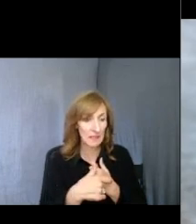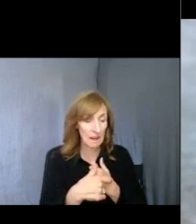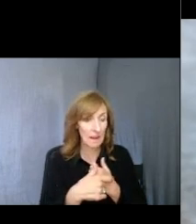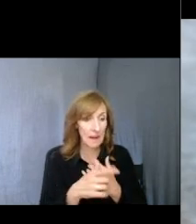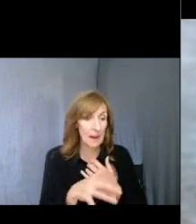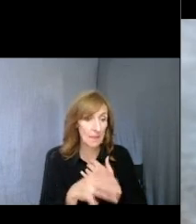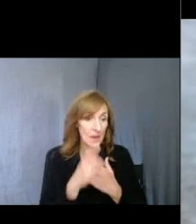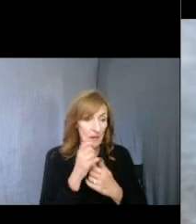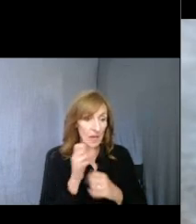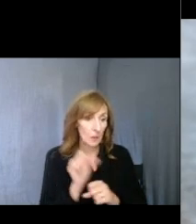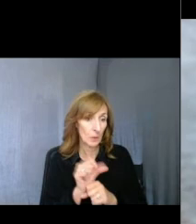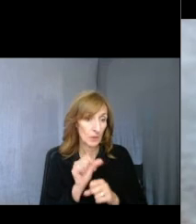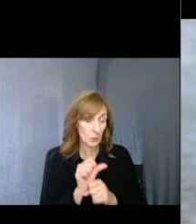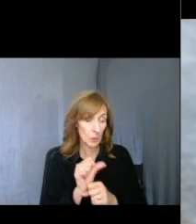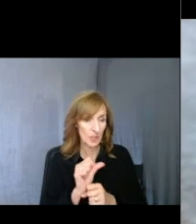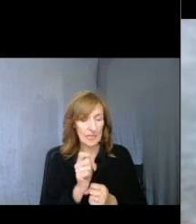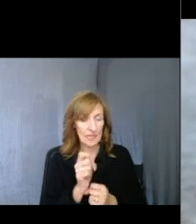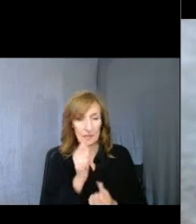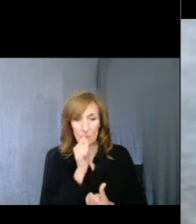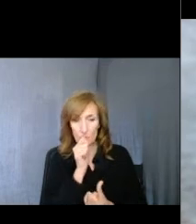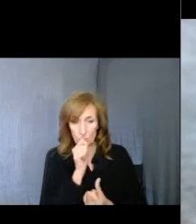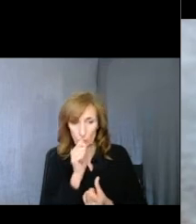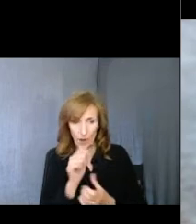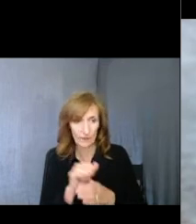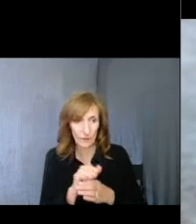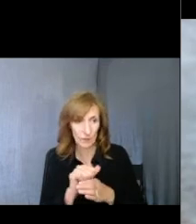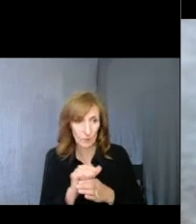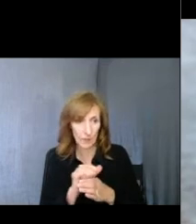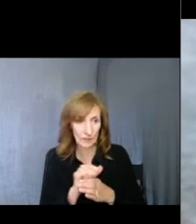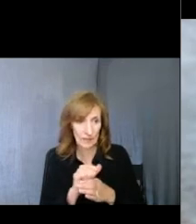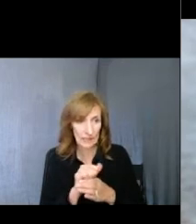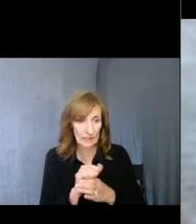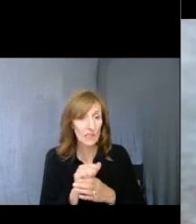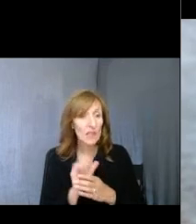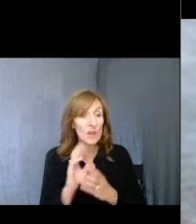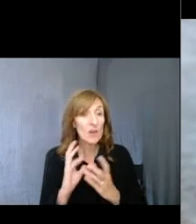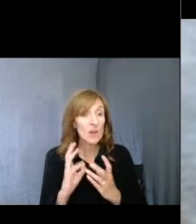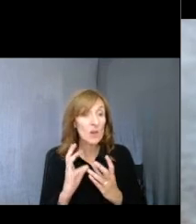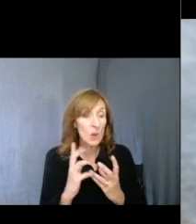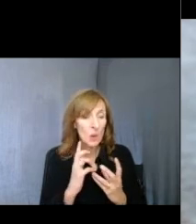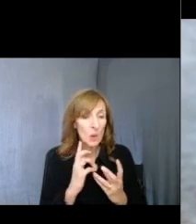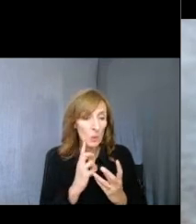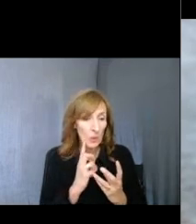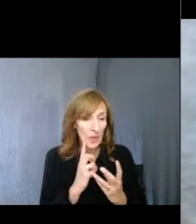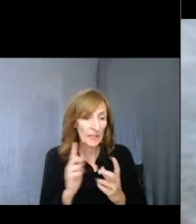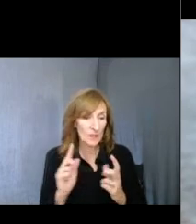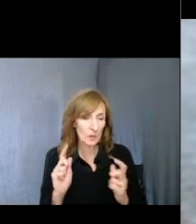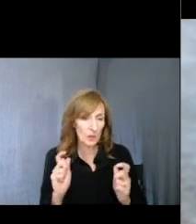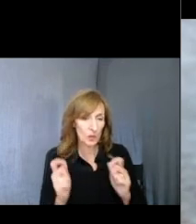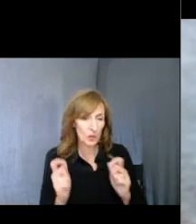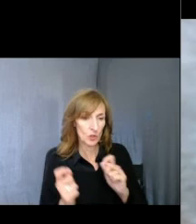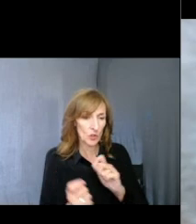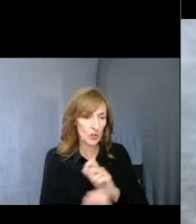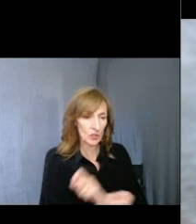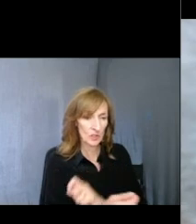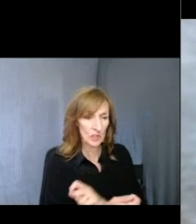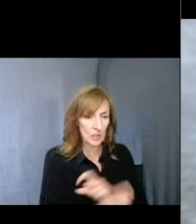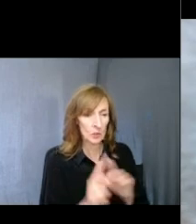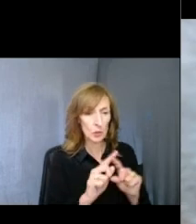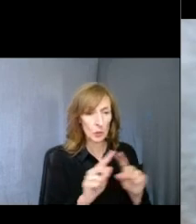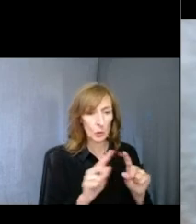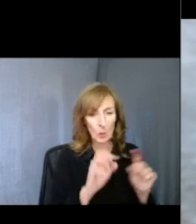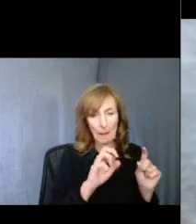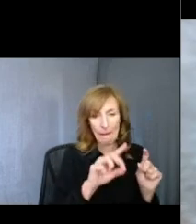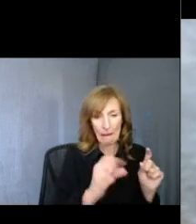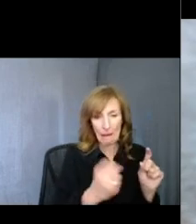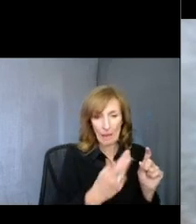practice before coming back to the university to study more and to specialize was actually when we were transitioning from cyproheptadine to mirtazapine. And we